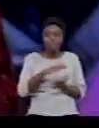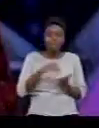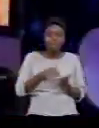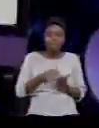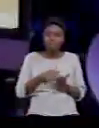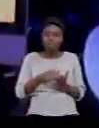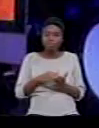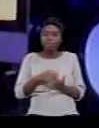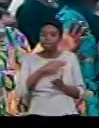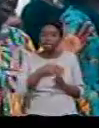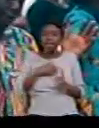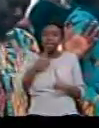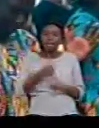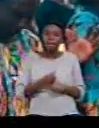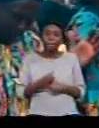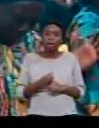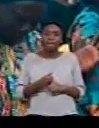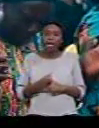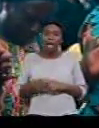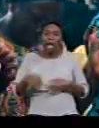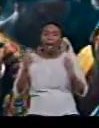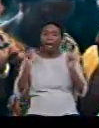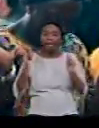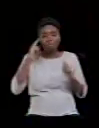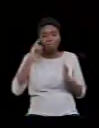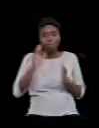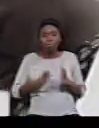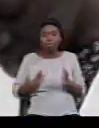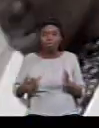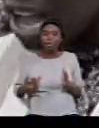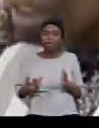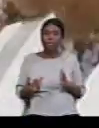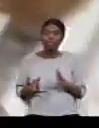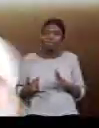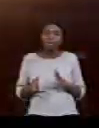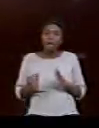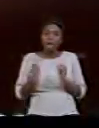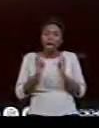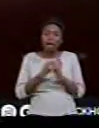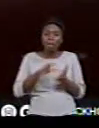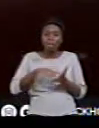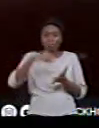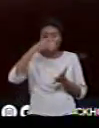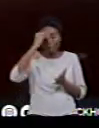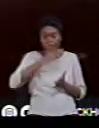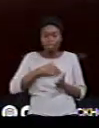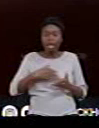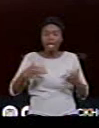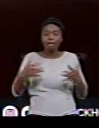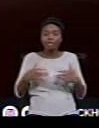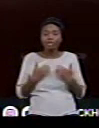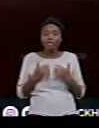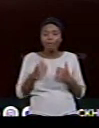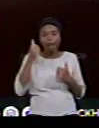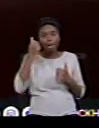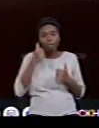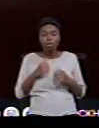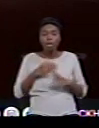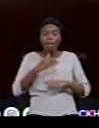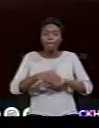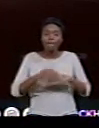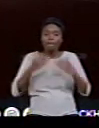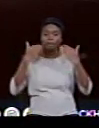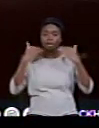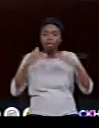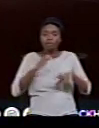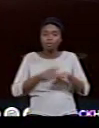Impact Academy for children, teenagers, youths, campus students, and young adults tagged Beyond Limitations will be held on Saturday